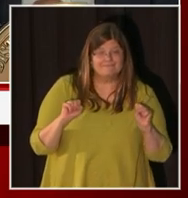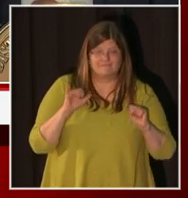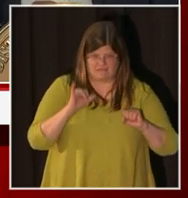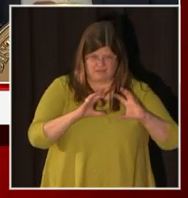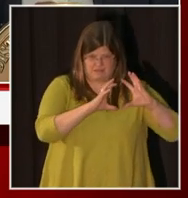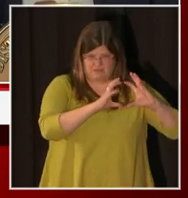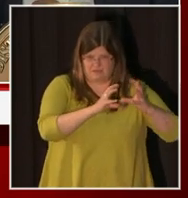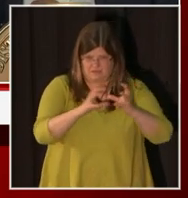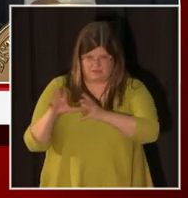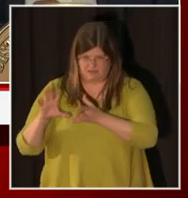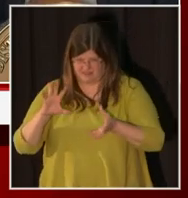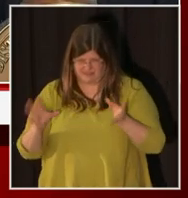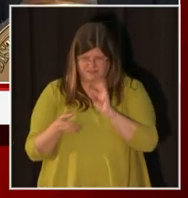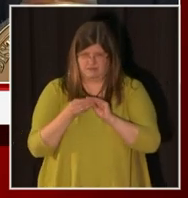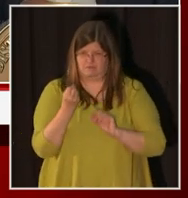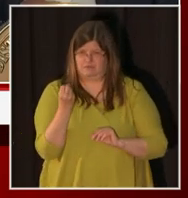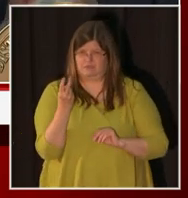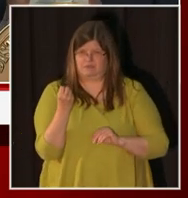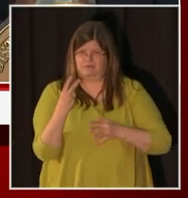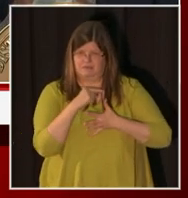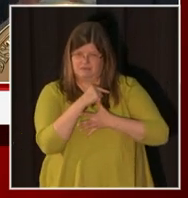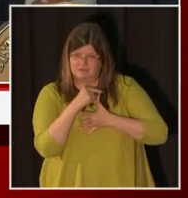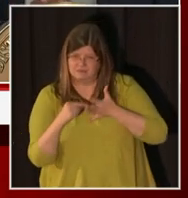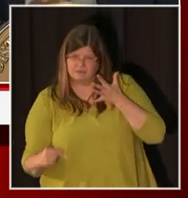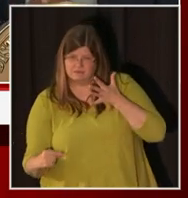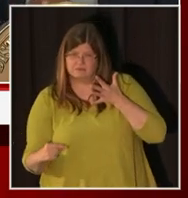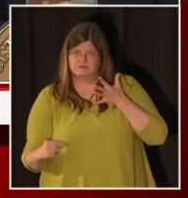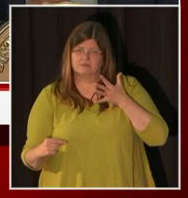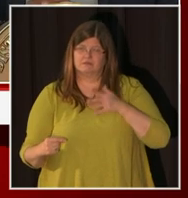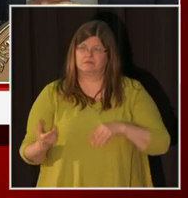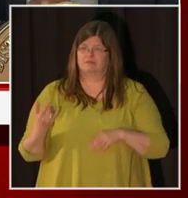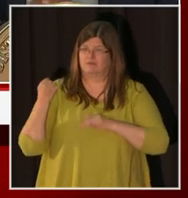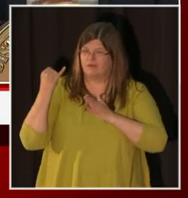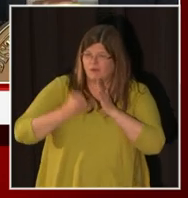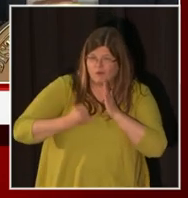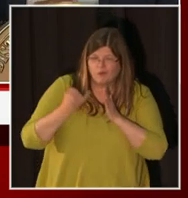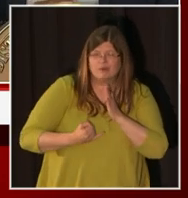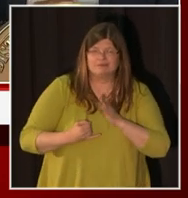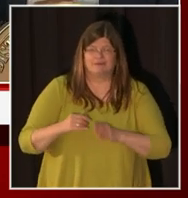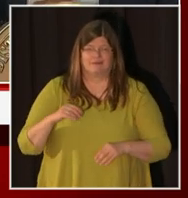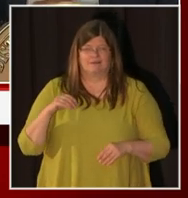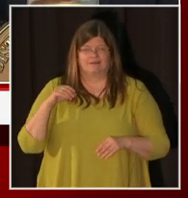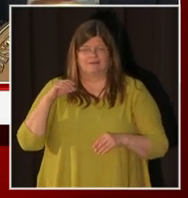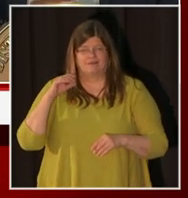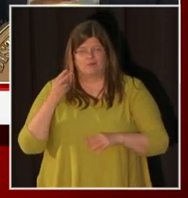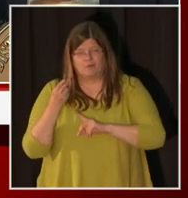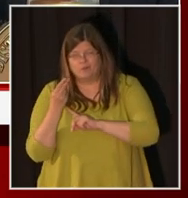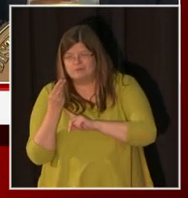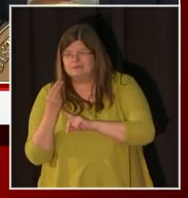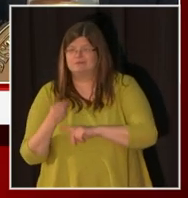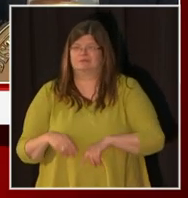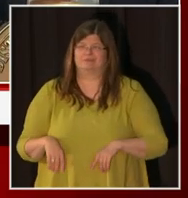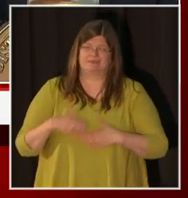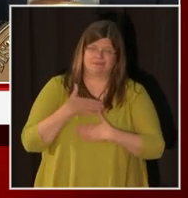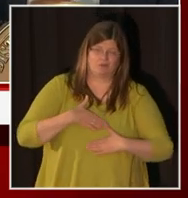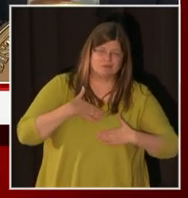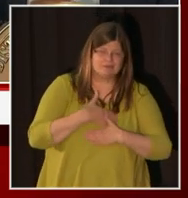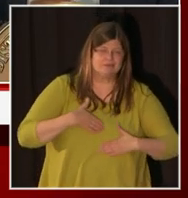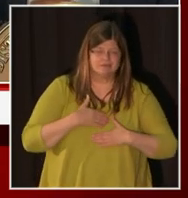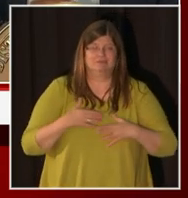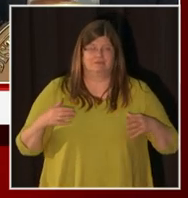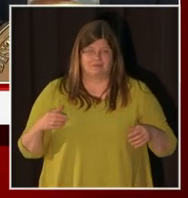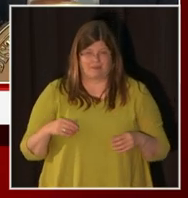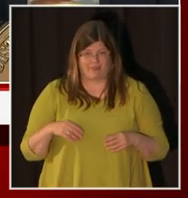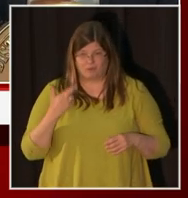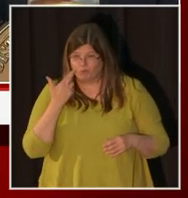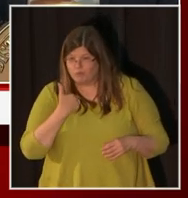arts, culture, hotels, and entertainment will be a focus area. Restaurants and food